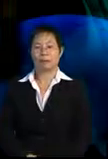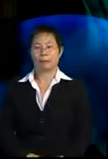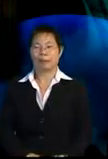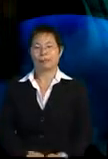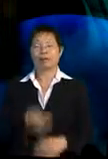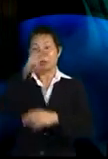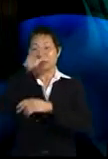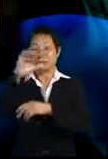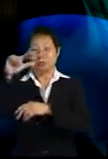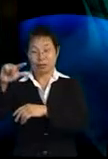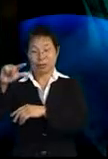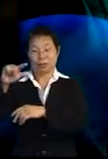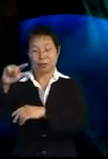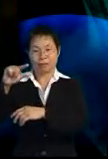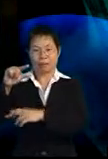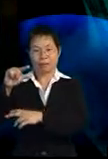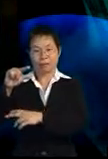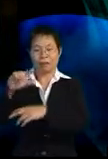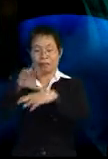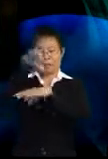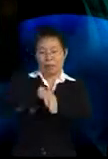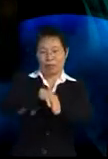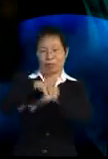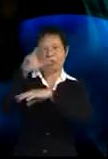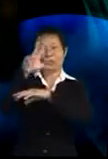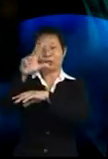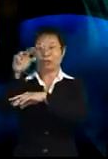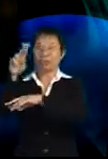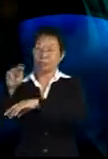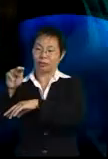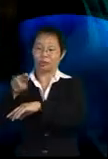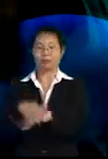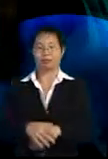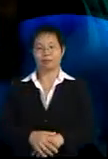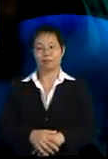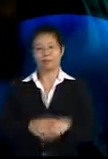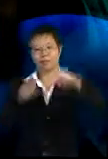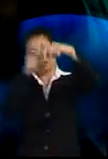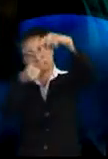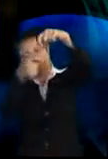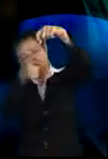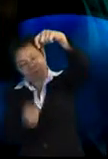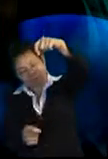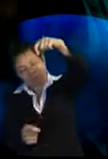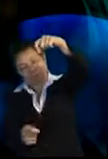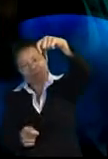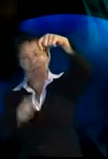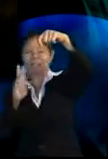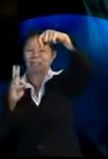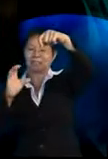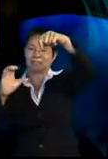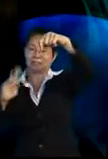Mass of 300 grams, the force is 3 Newton. Extension of spring is